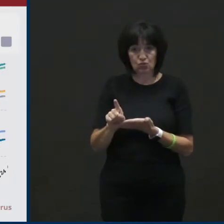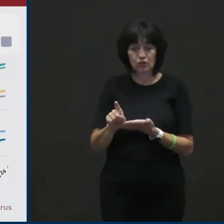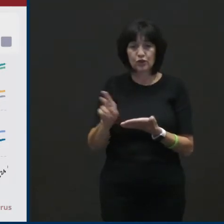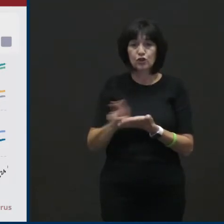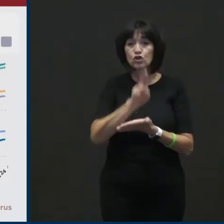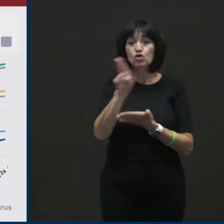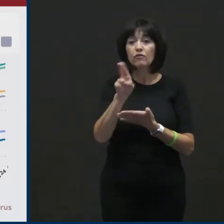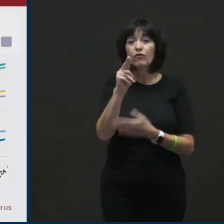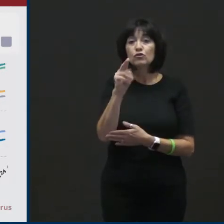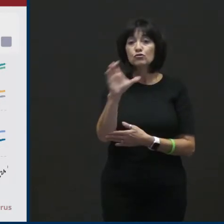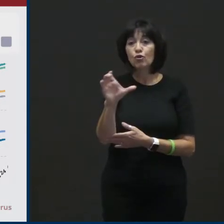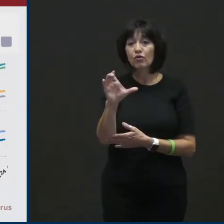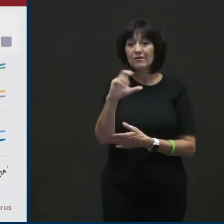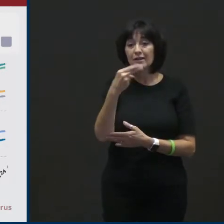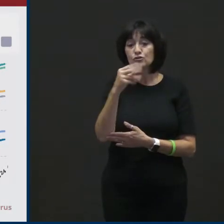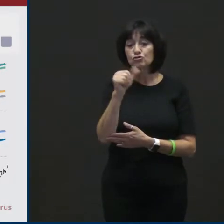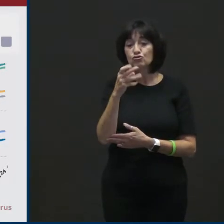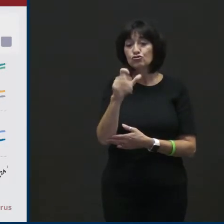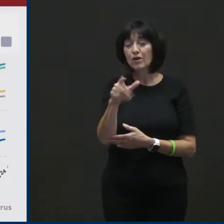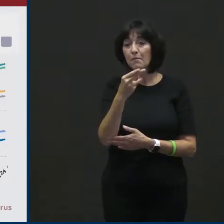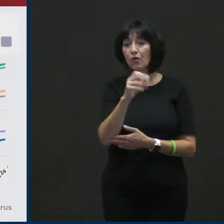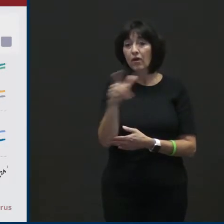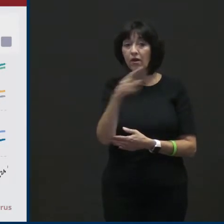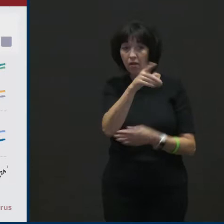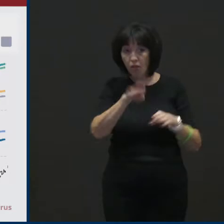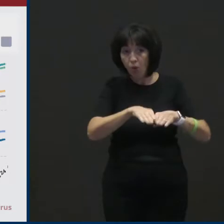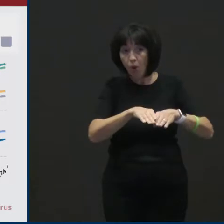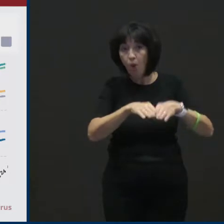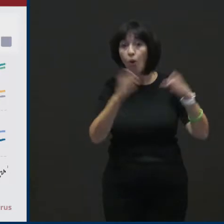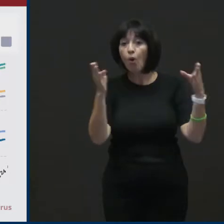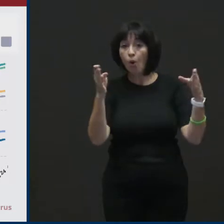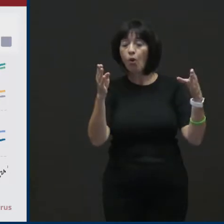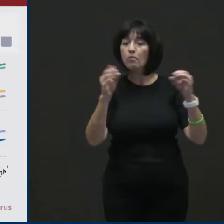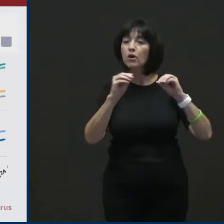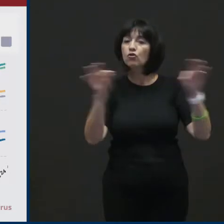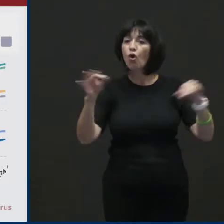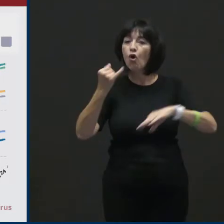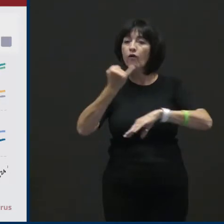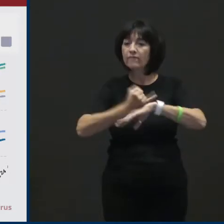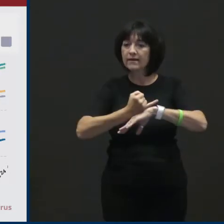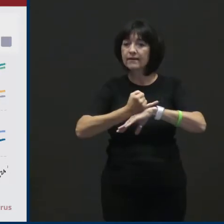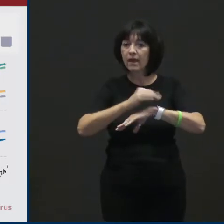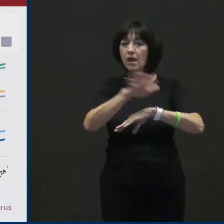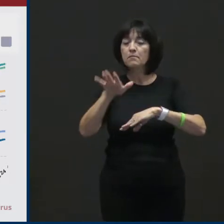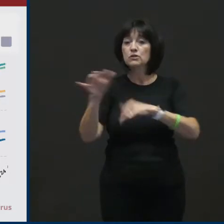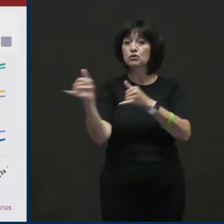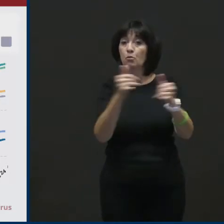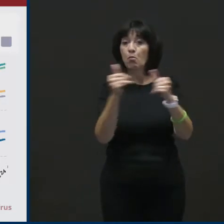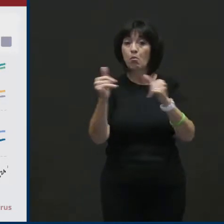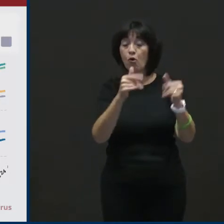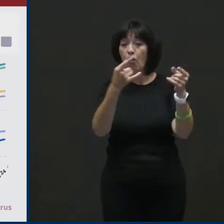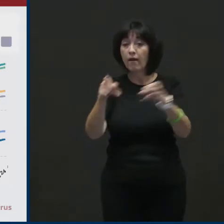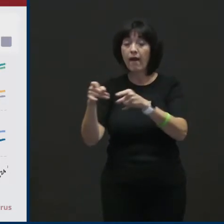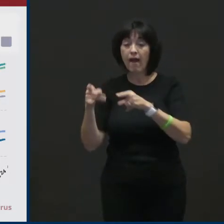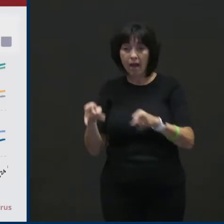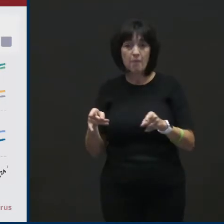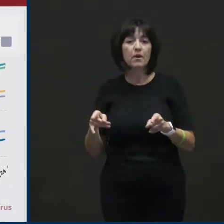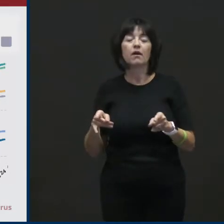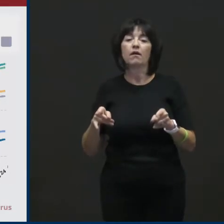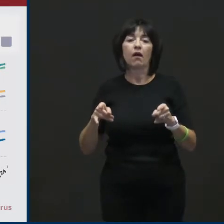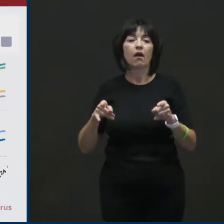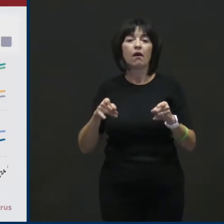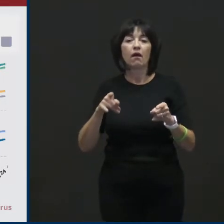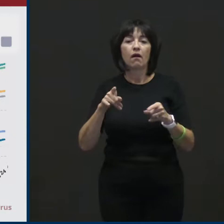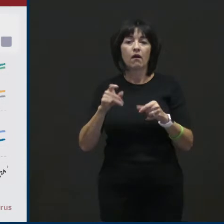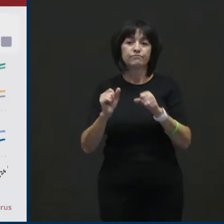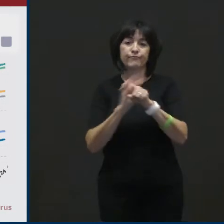Carolina, Chapel Hill had opened off-campus parties, Positive cases circulated, they closed down.